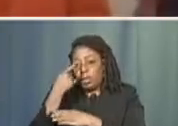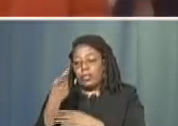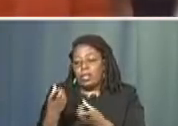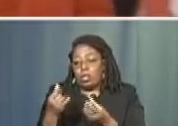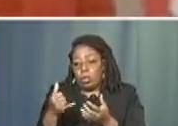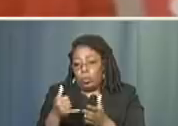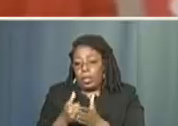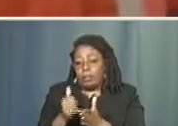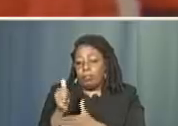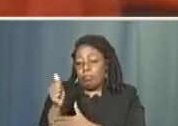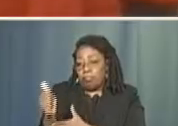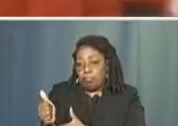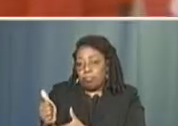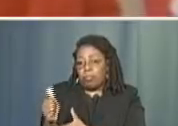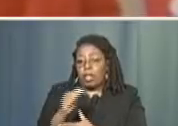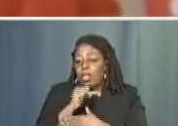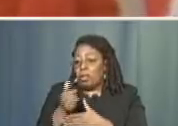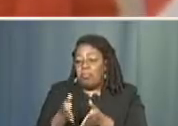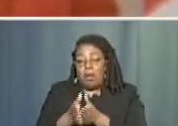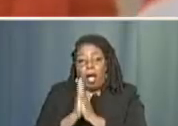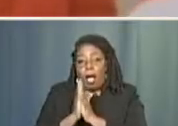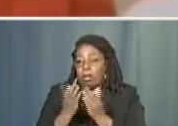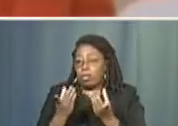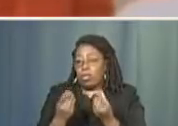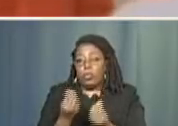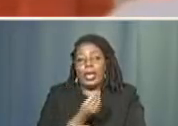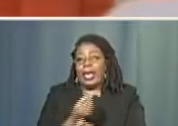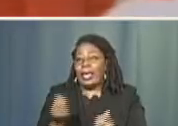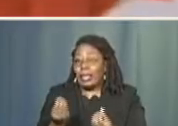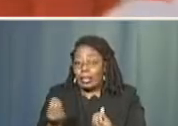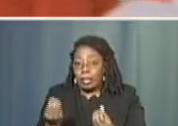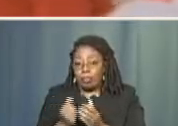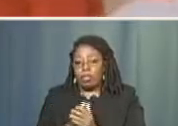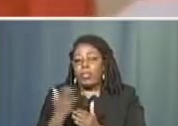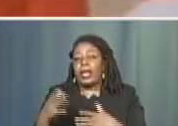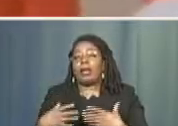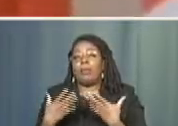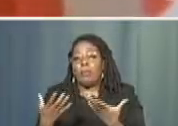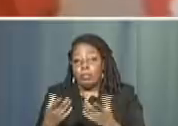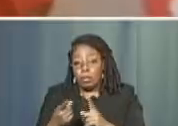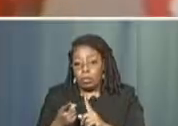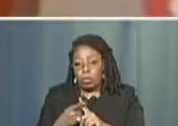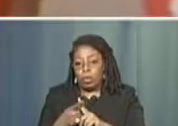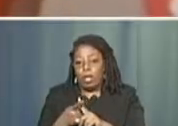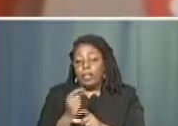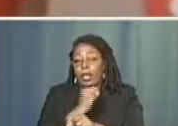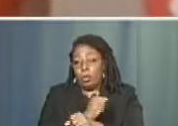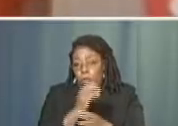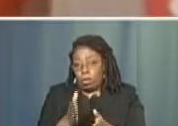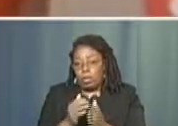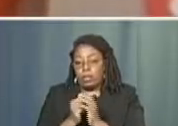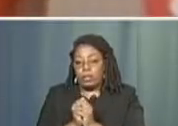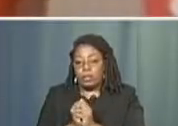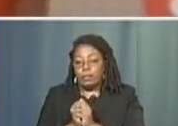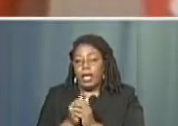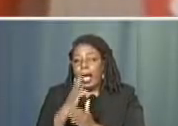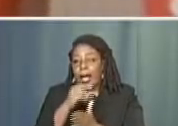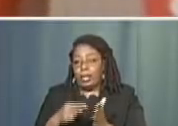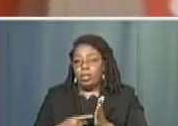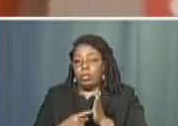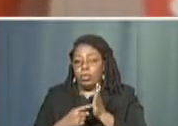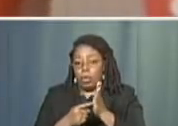without, being asked to do anything. And so it shows their commitment to their employees, but more so, it really shows how